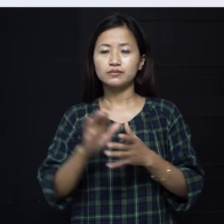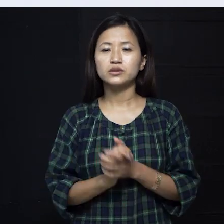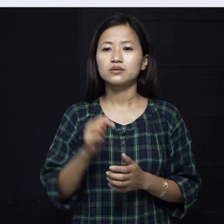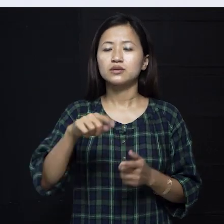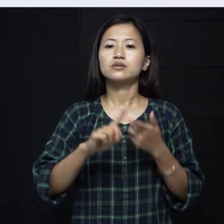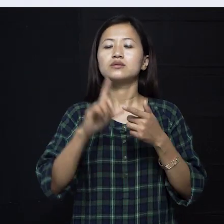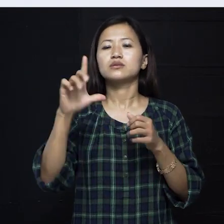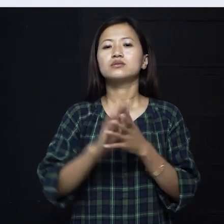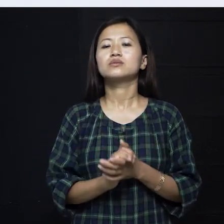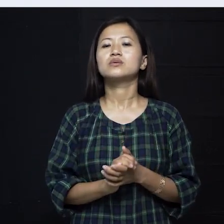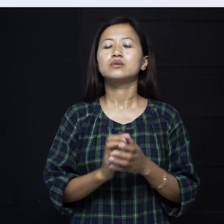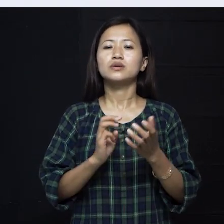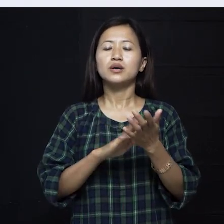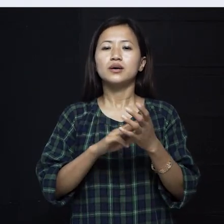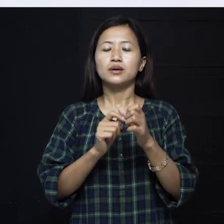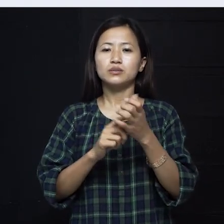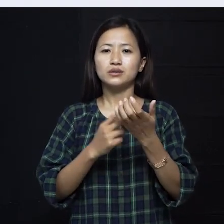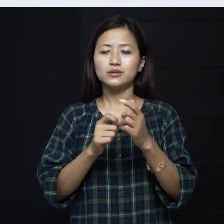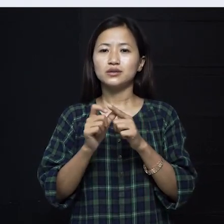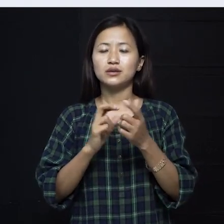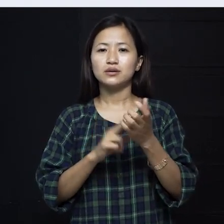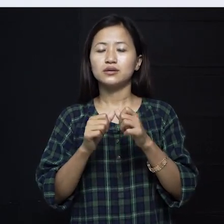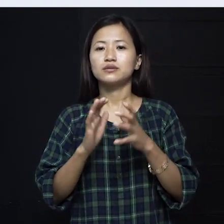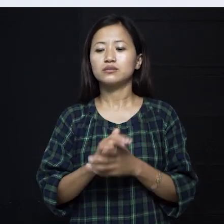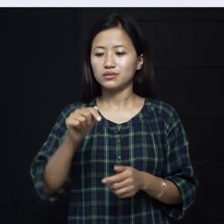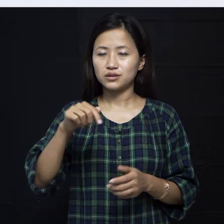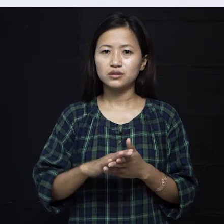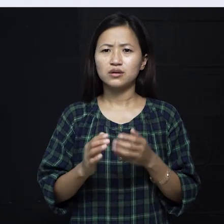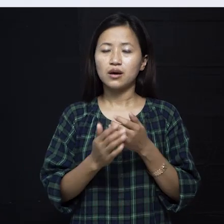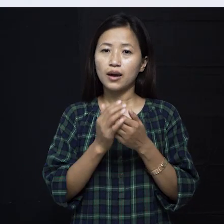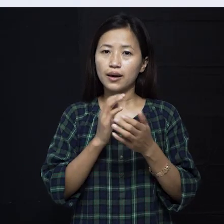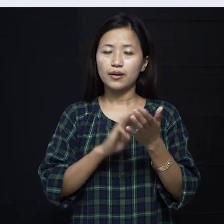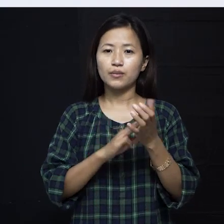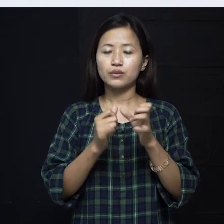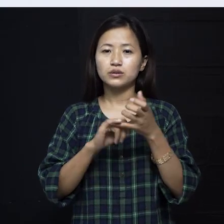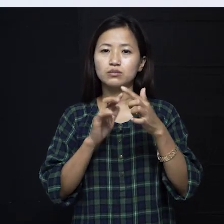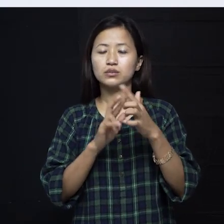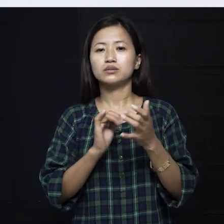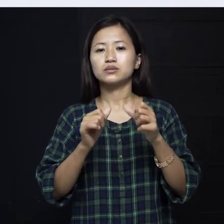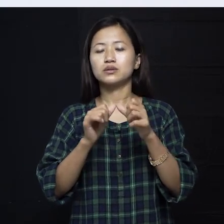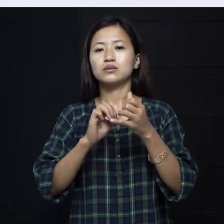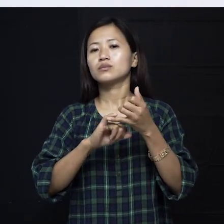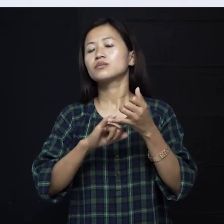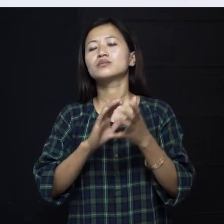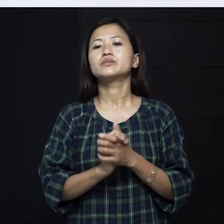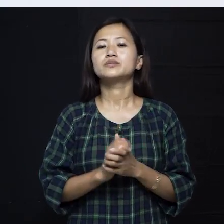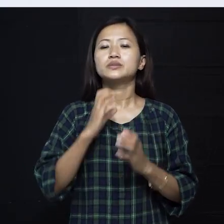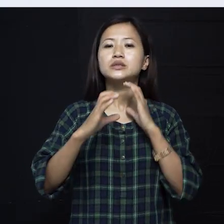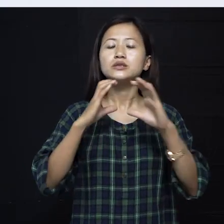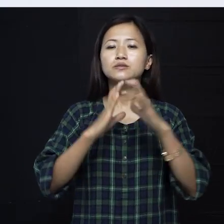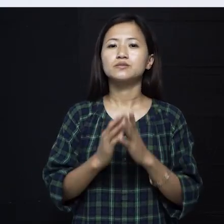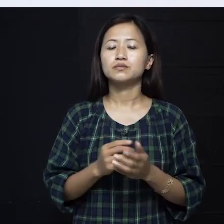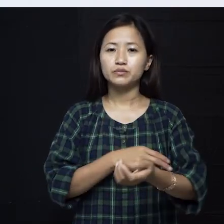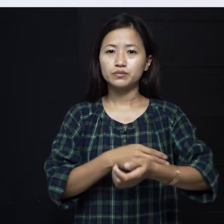electronic media, okay? So this mass communication, it is very, very important. It is very important because